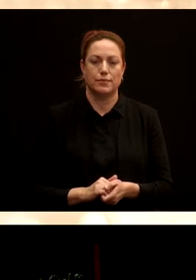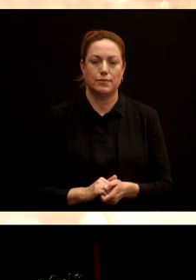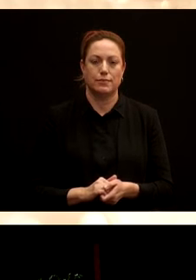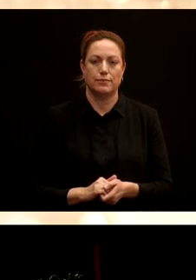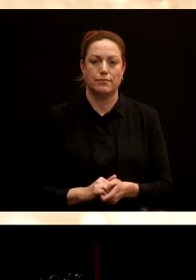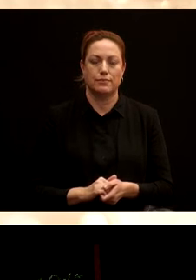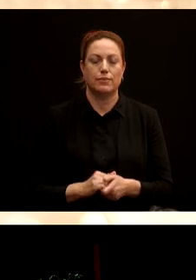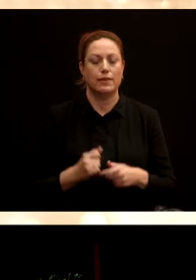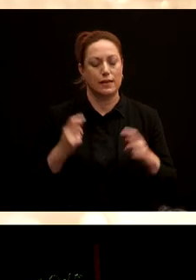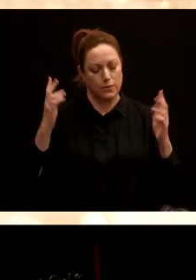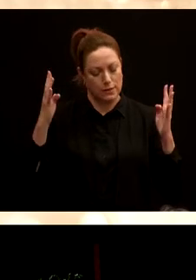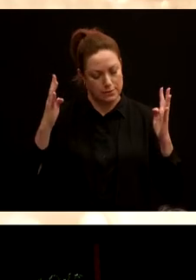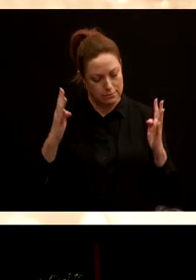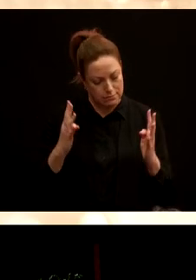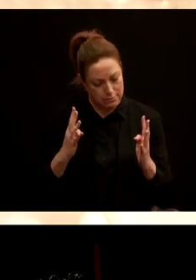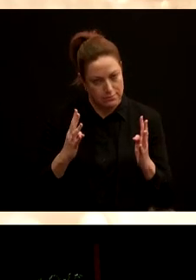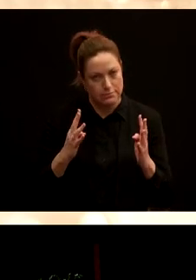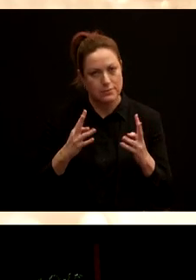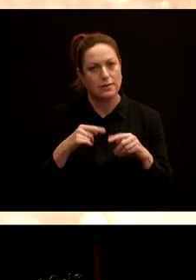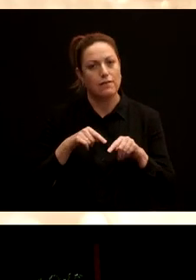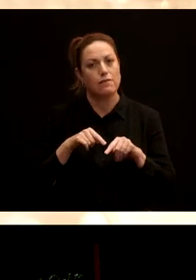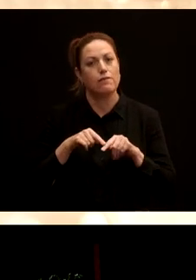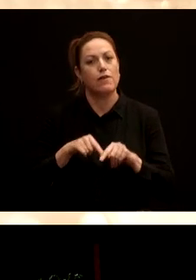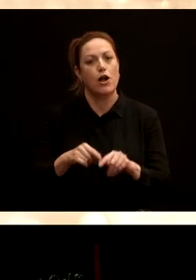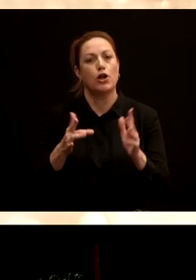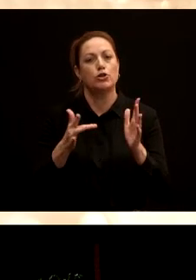We gather to follow Jesus,